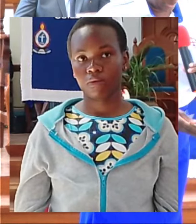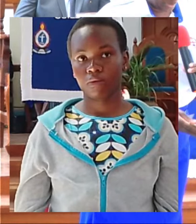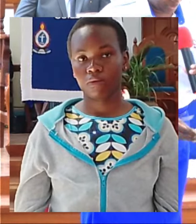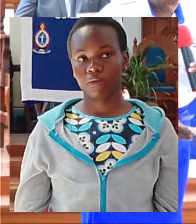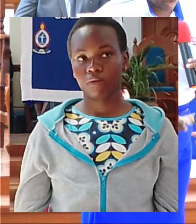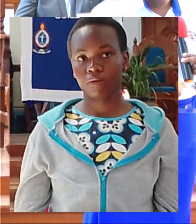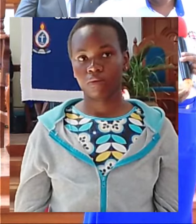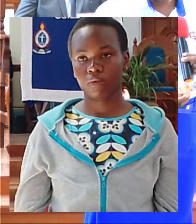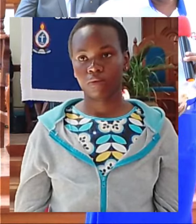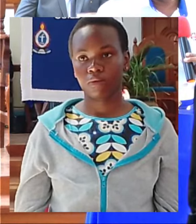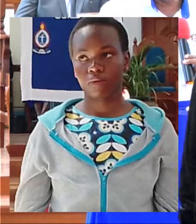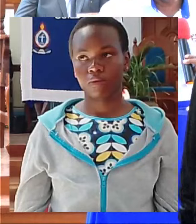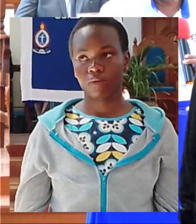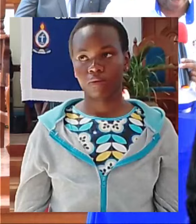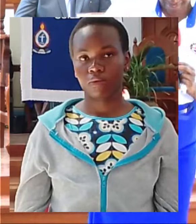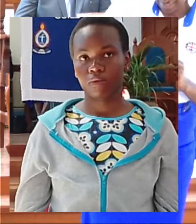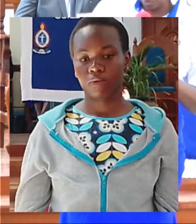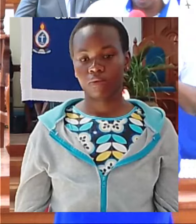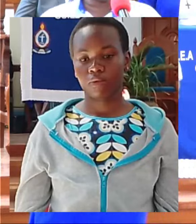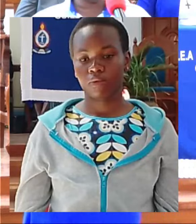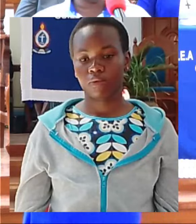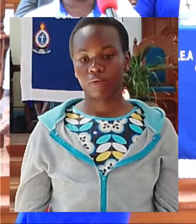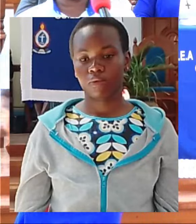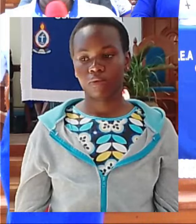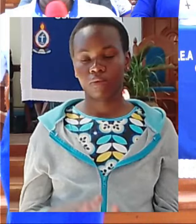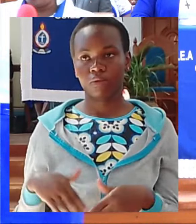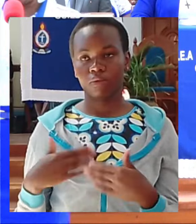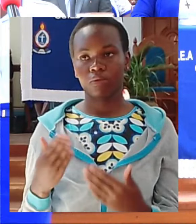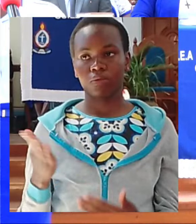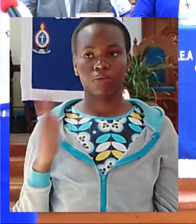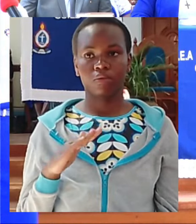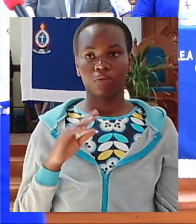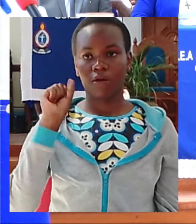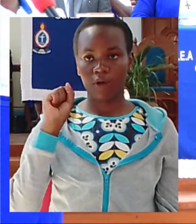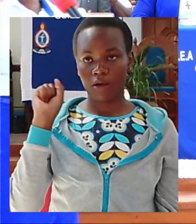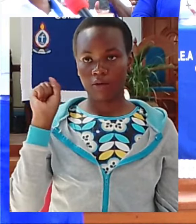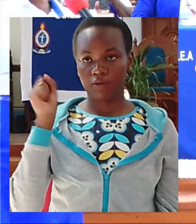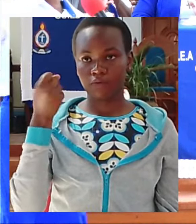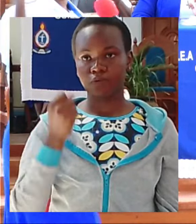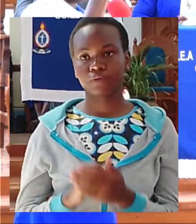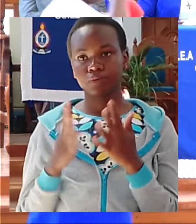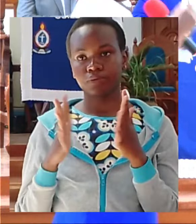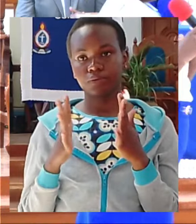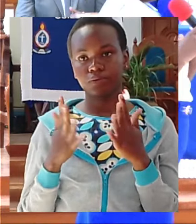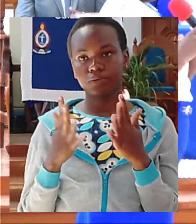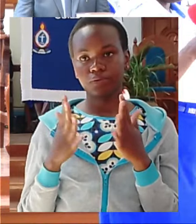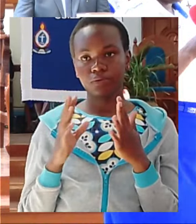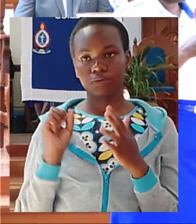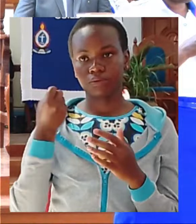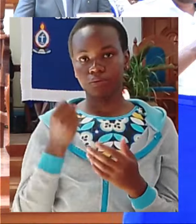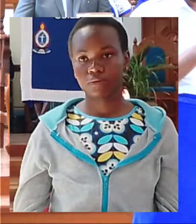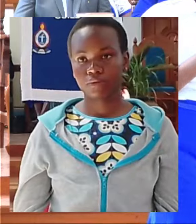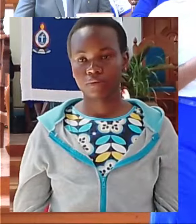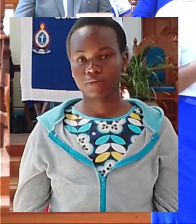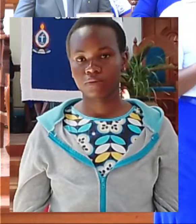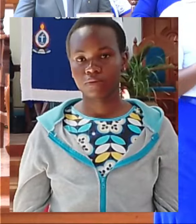Thank you so much. Okay, he's brought back his card. 5,000 CBC clap. Moja, thank you so